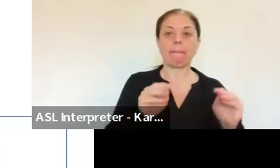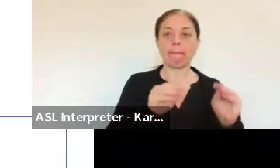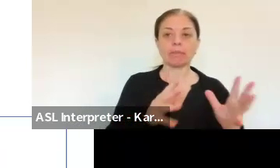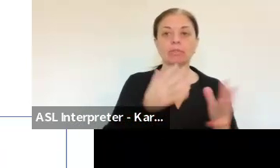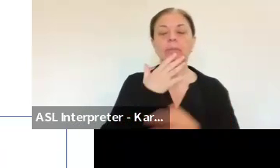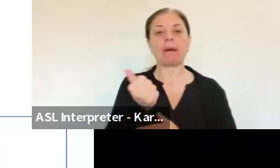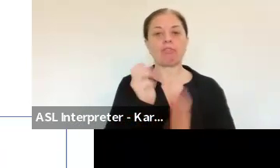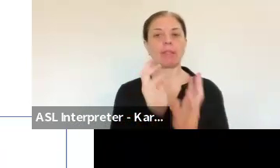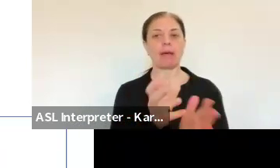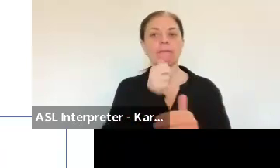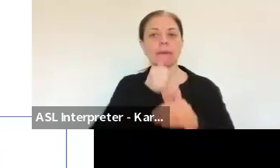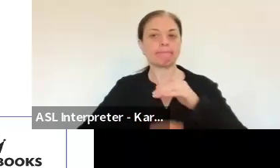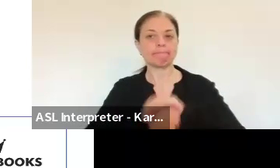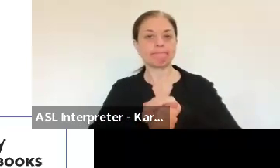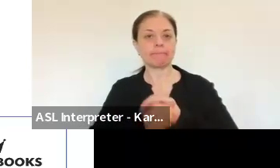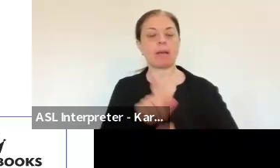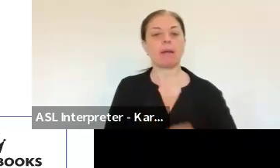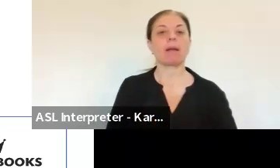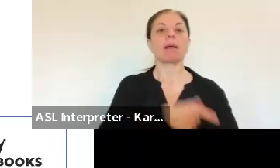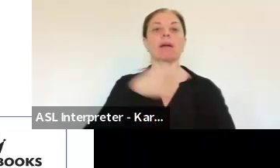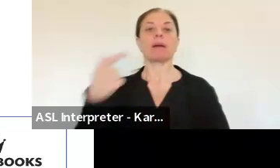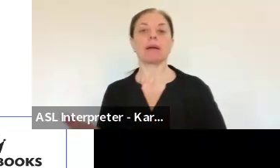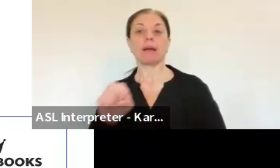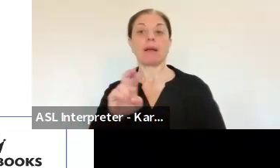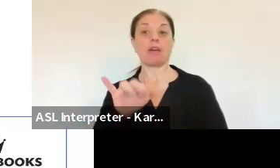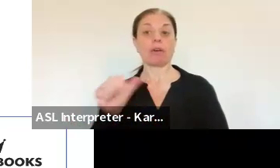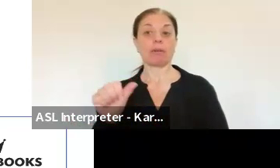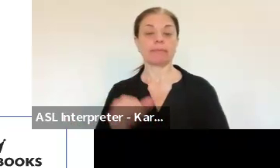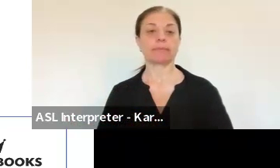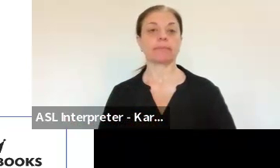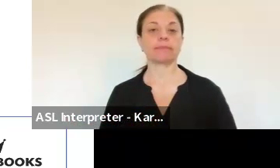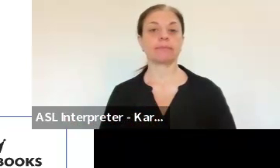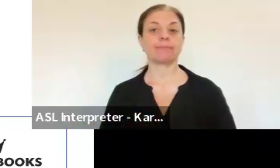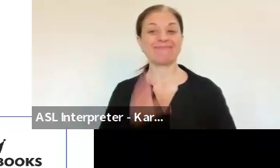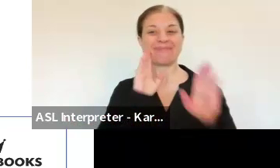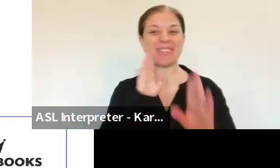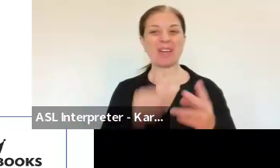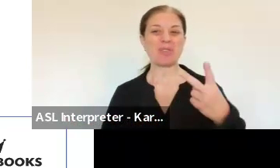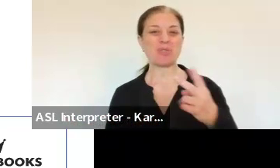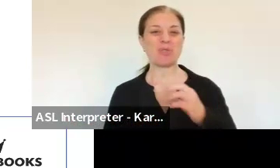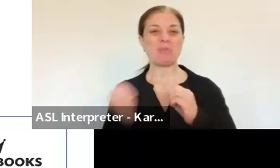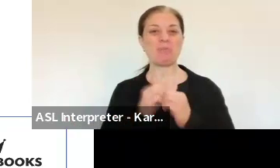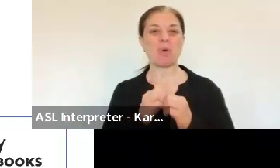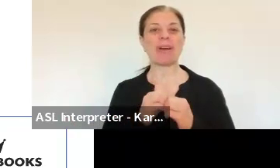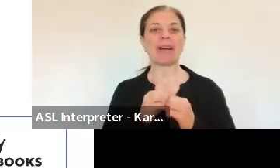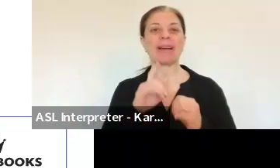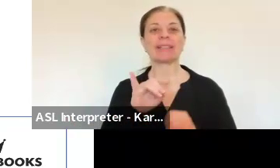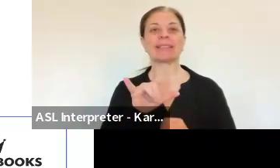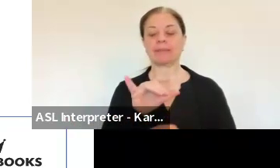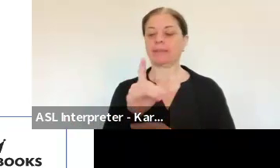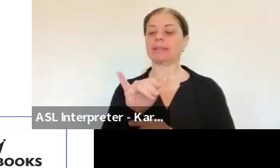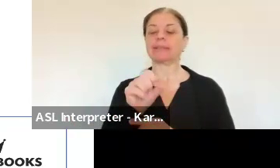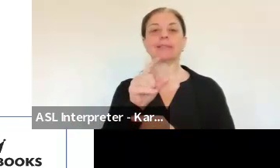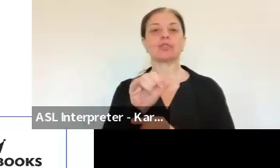buried. And I'm passing it along to Erica. Hi there, I have two more dystopian books for you. The first one is